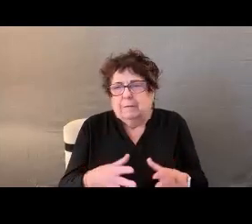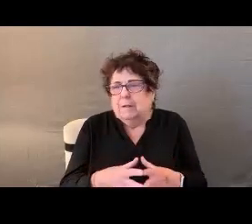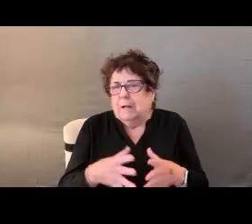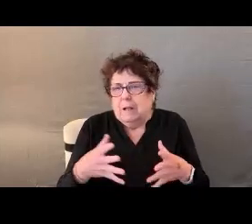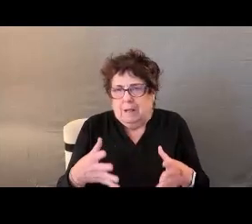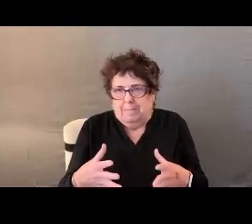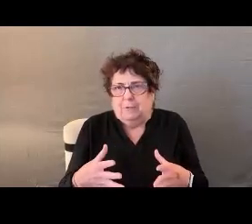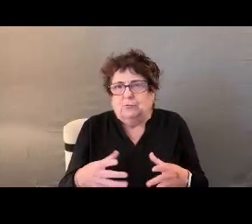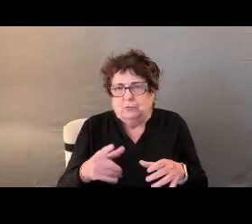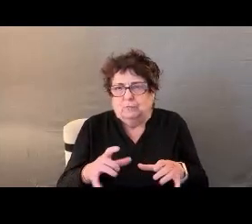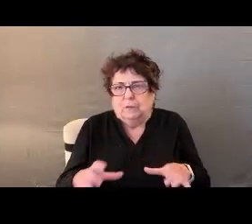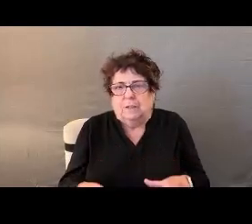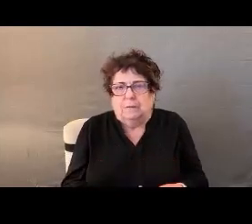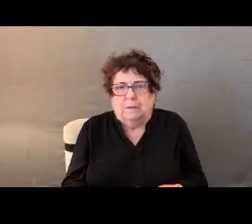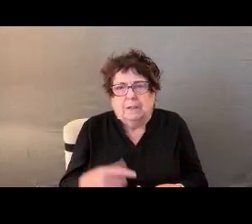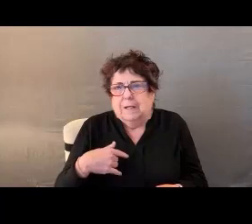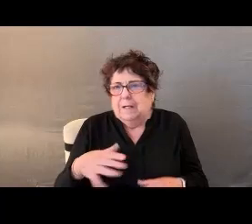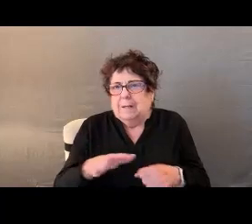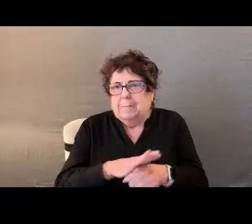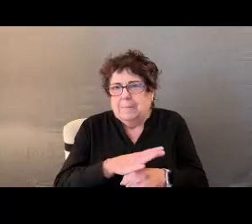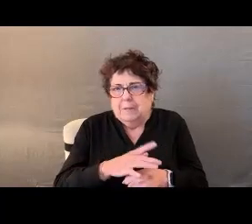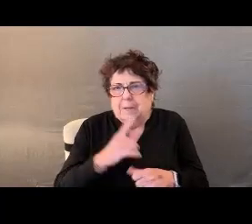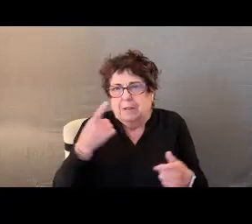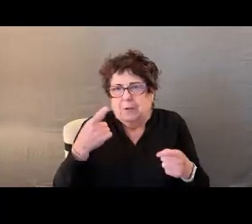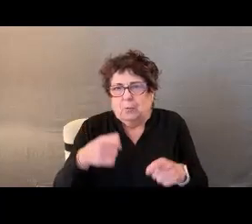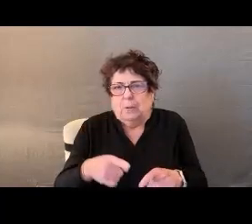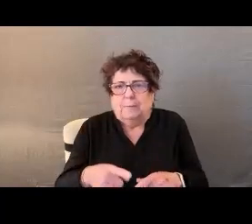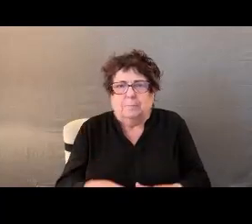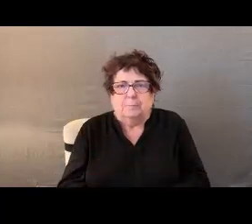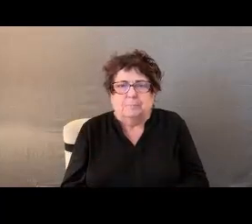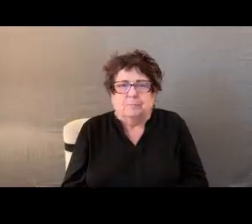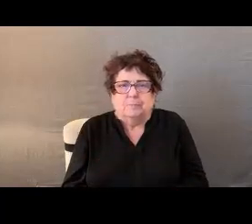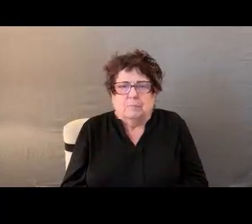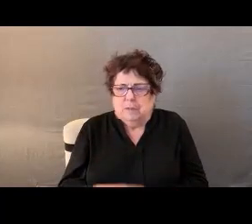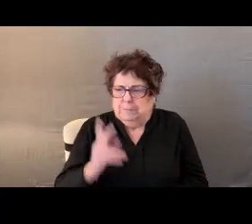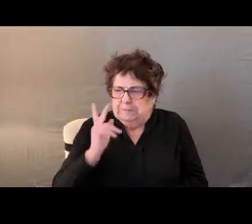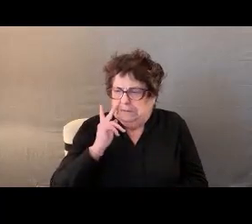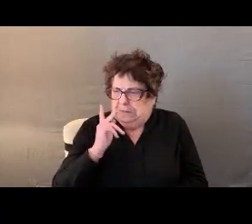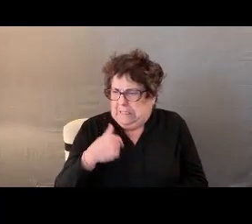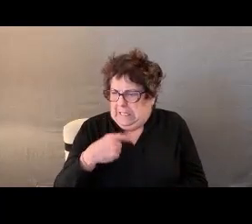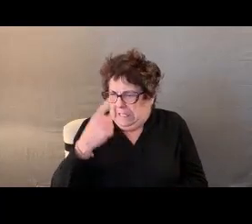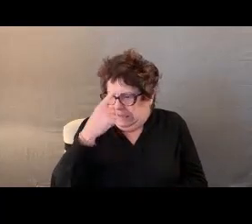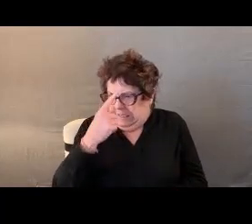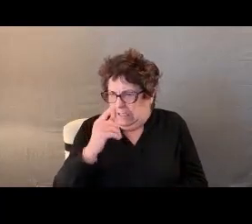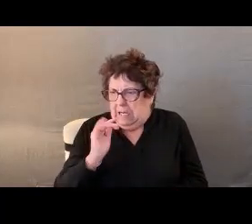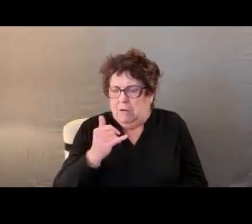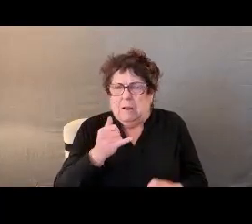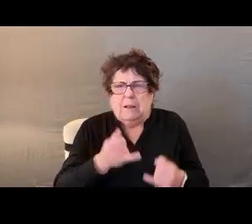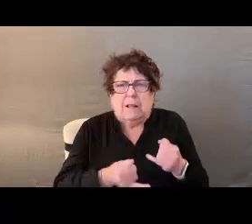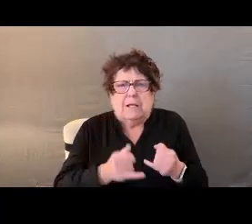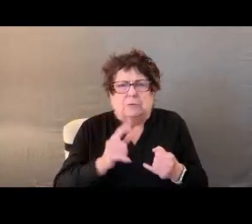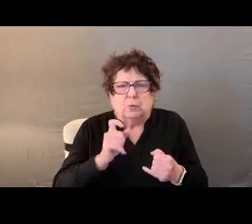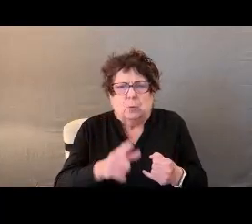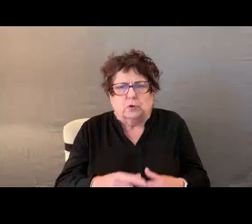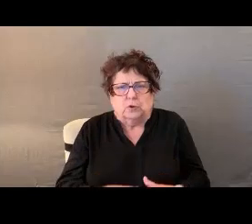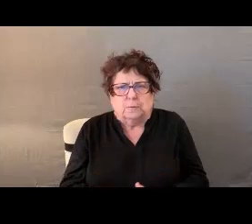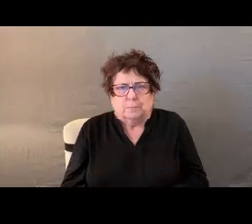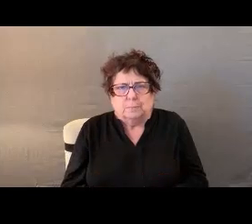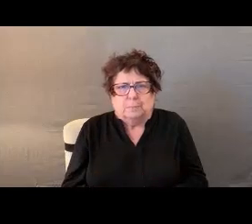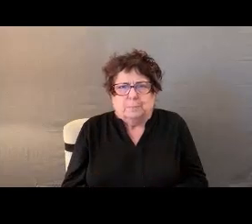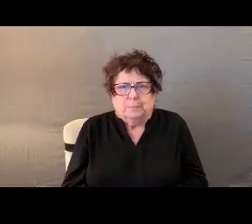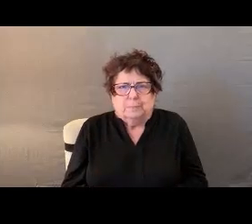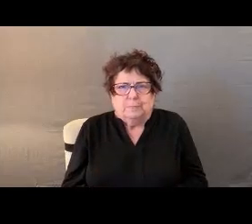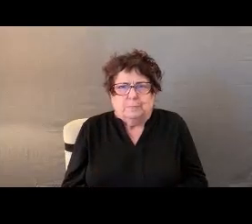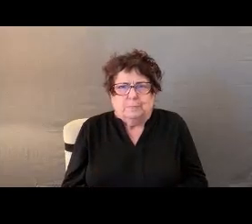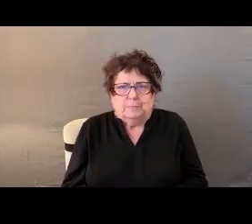completely agree. Let me see. I think this is our last question. Yeah. So I want to, maybe we can